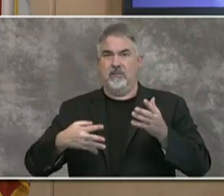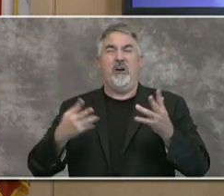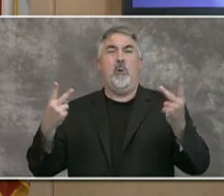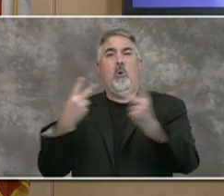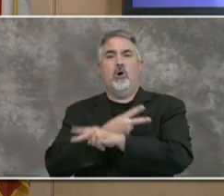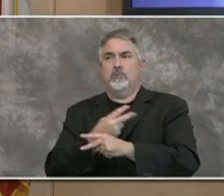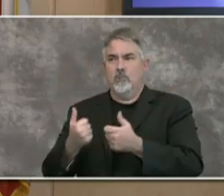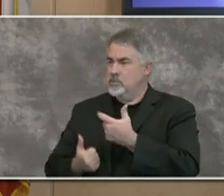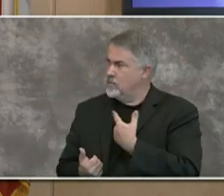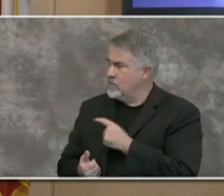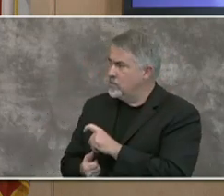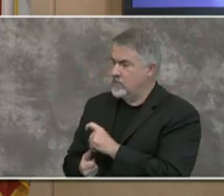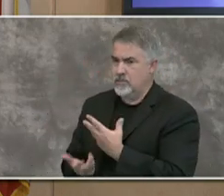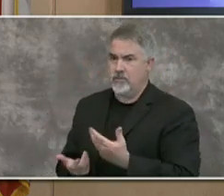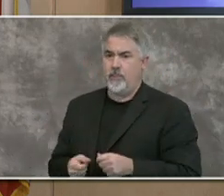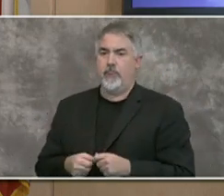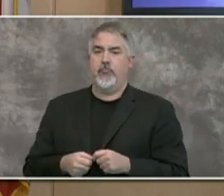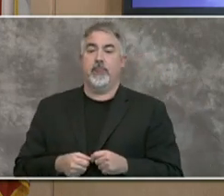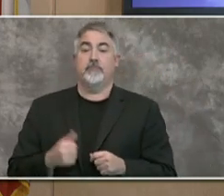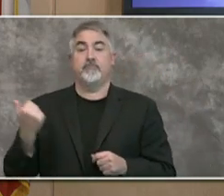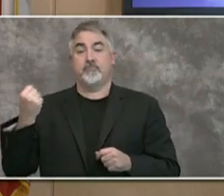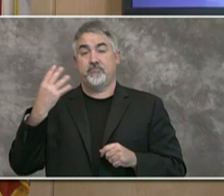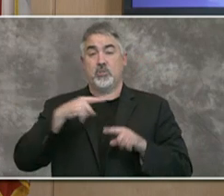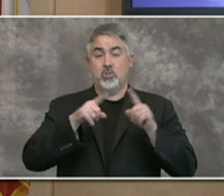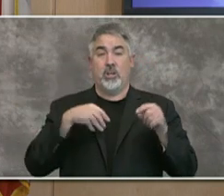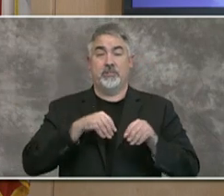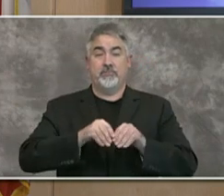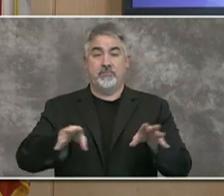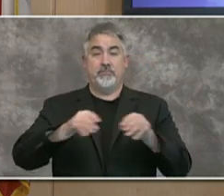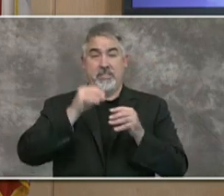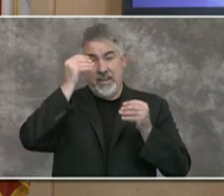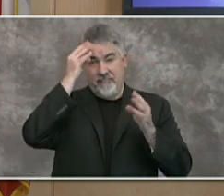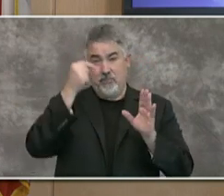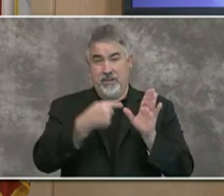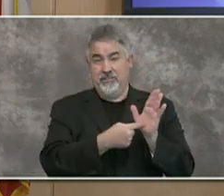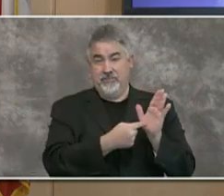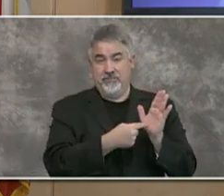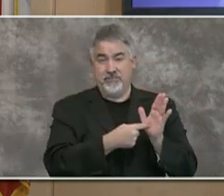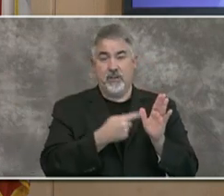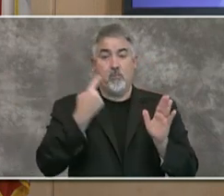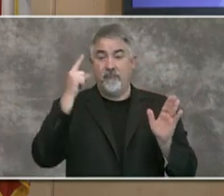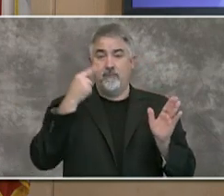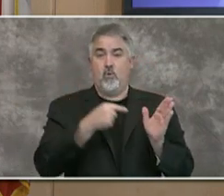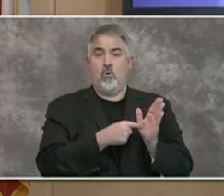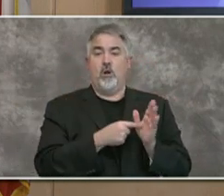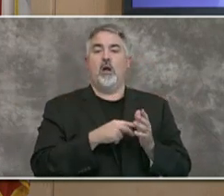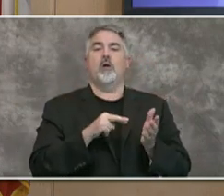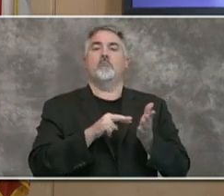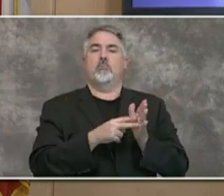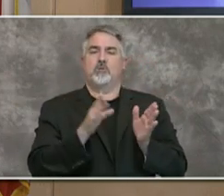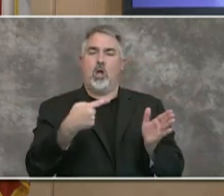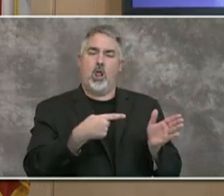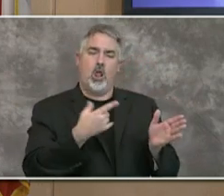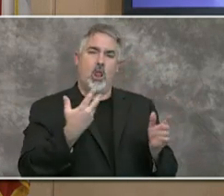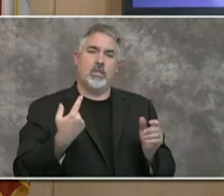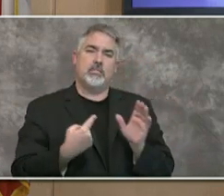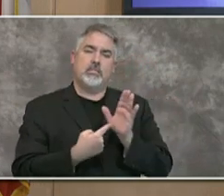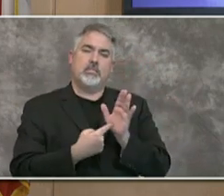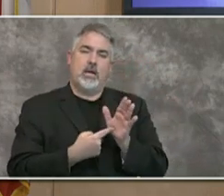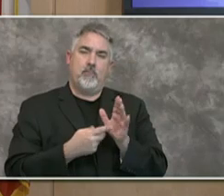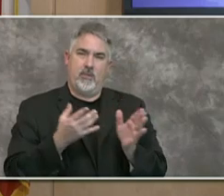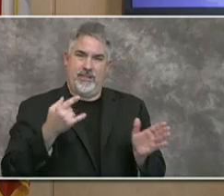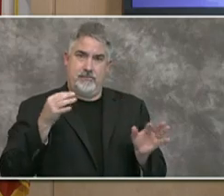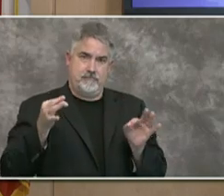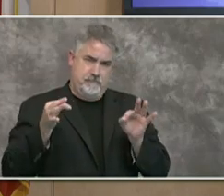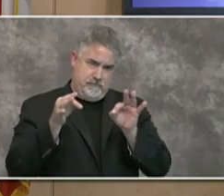with you initially at that point was to demonstrate the impact and the importance of physical distancing. It was to demonstrate